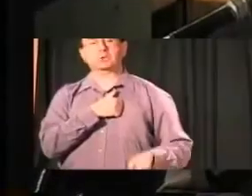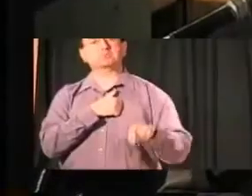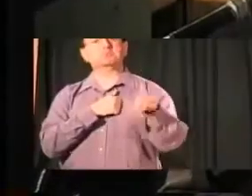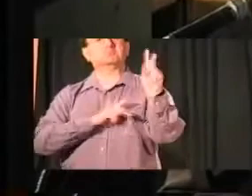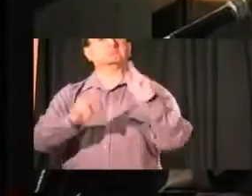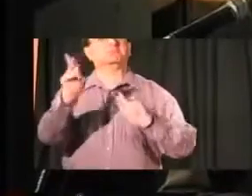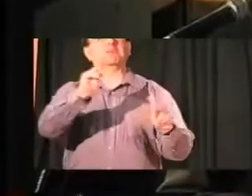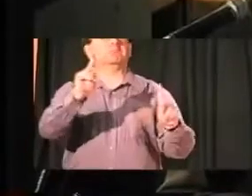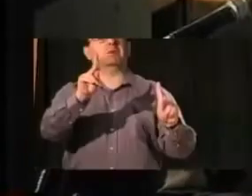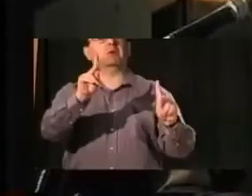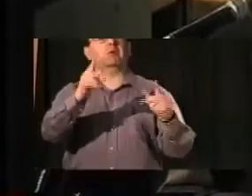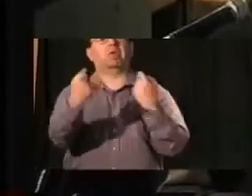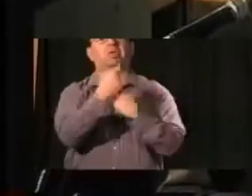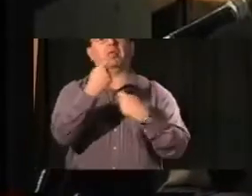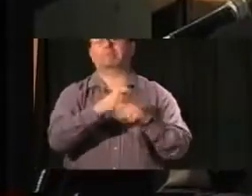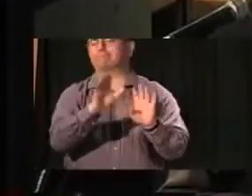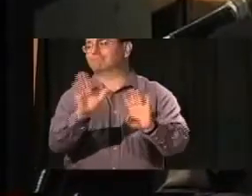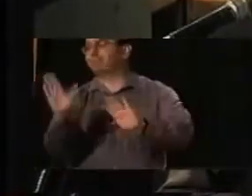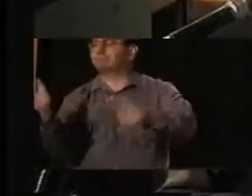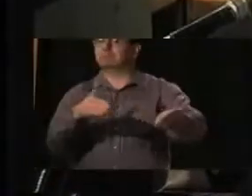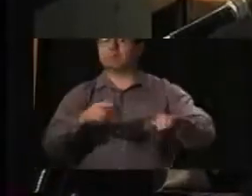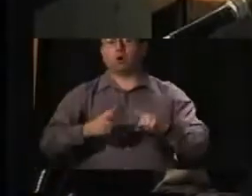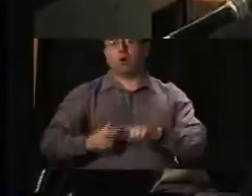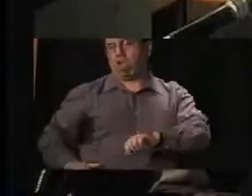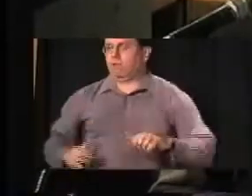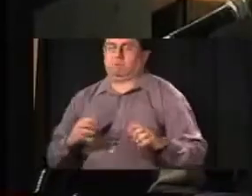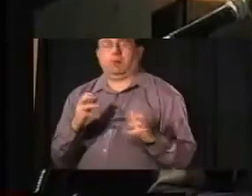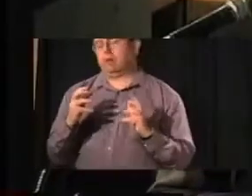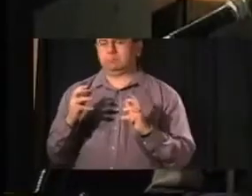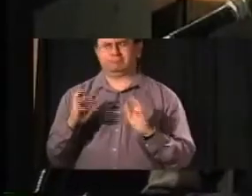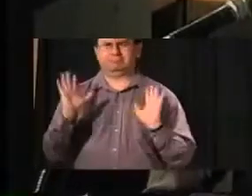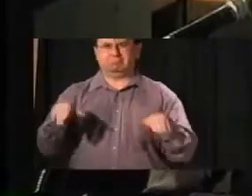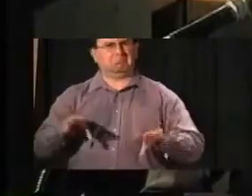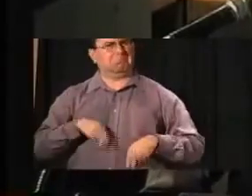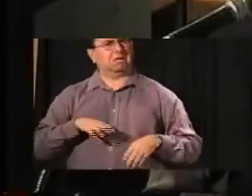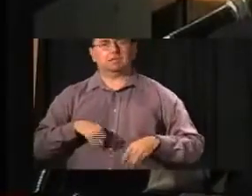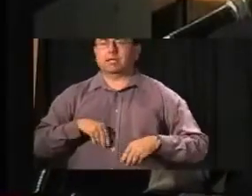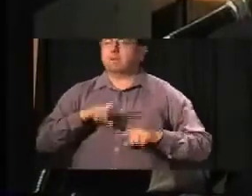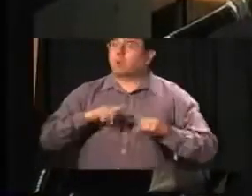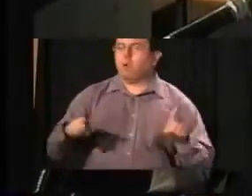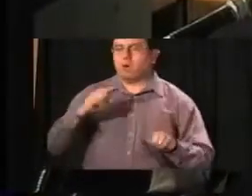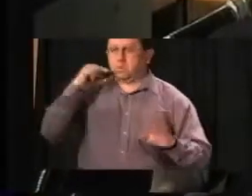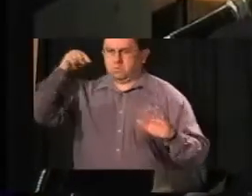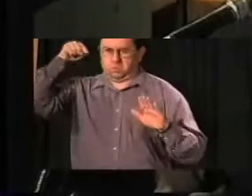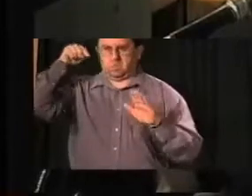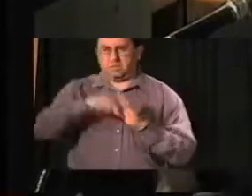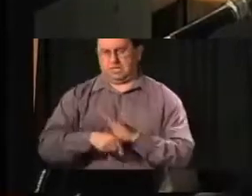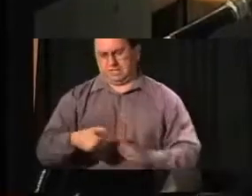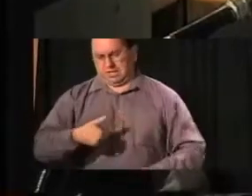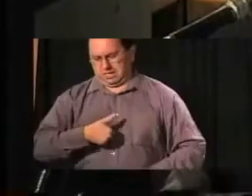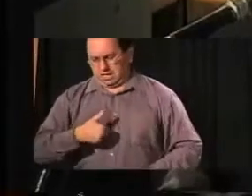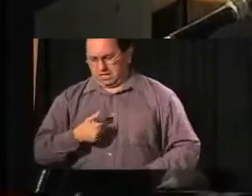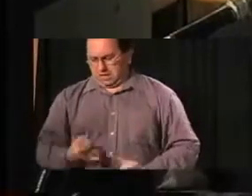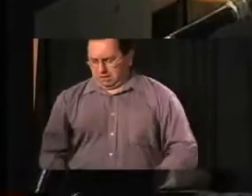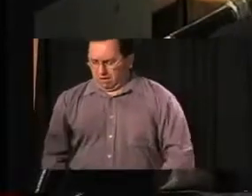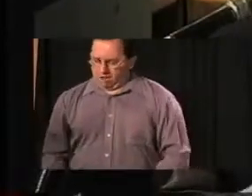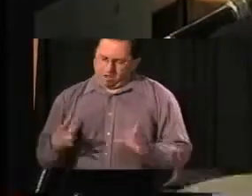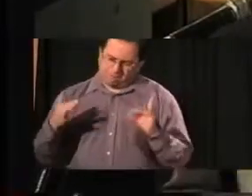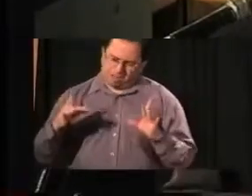mannerism, the absence of a center limb, a funky neurology, or the deepest psychological scars without even breathing